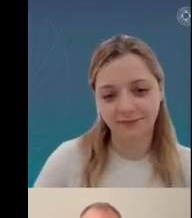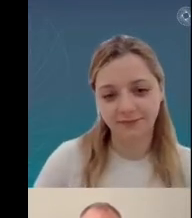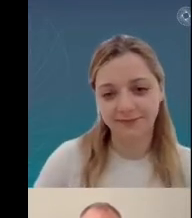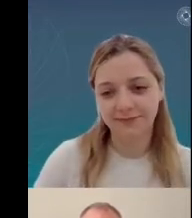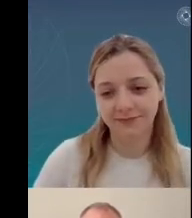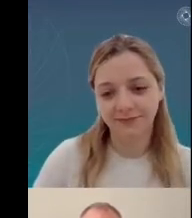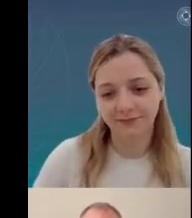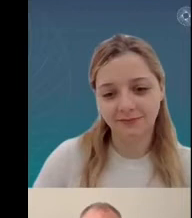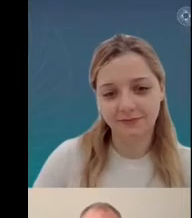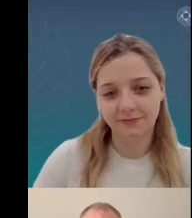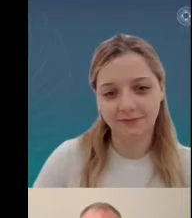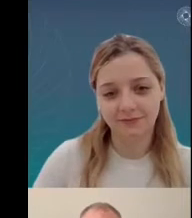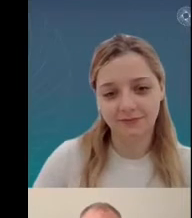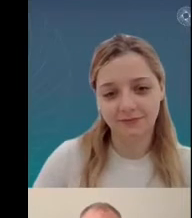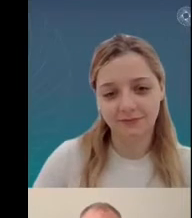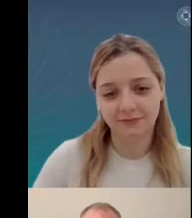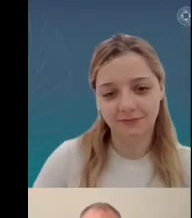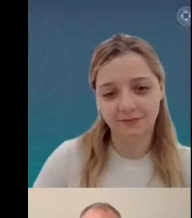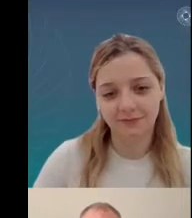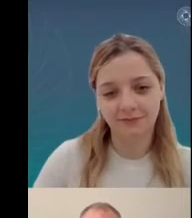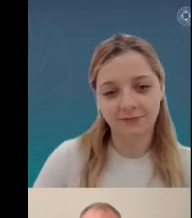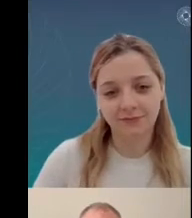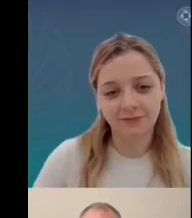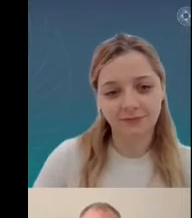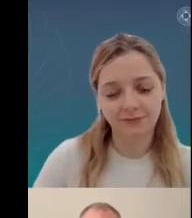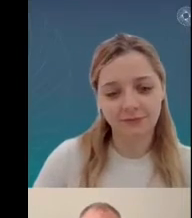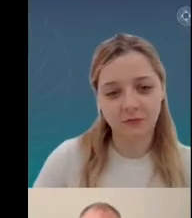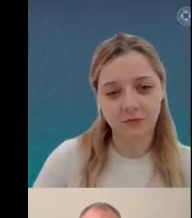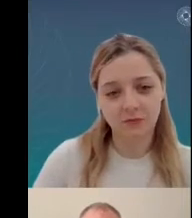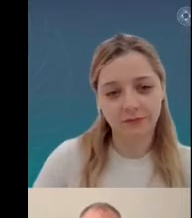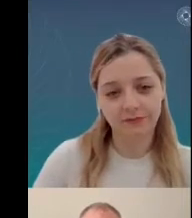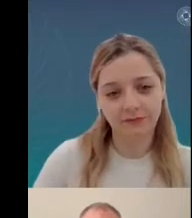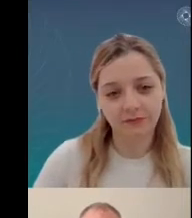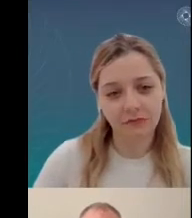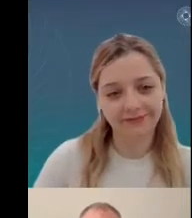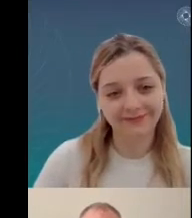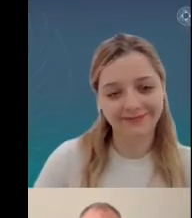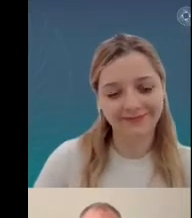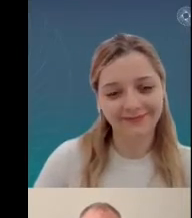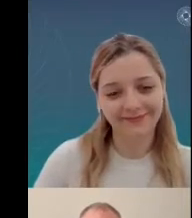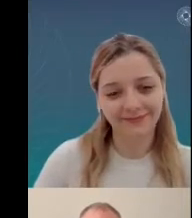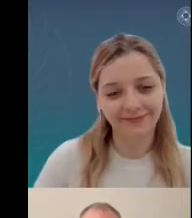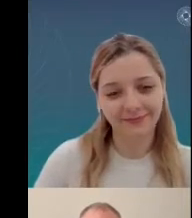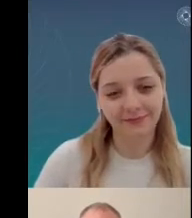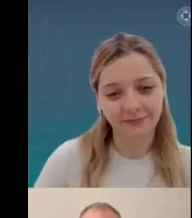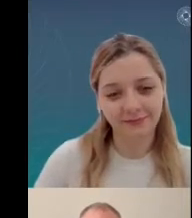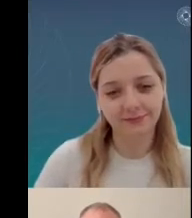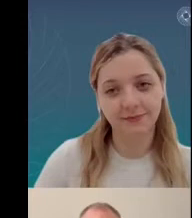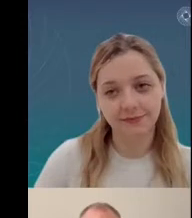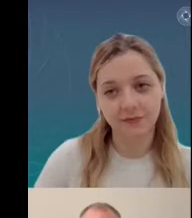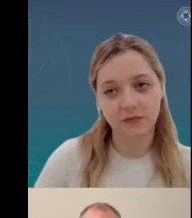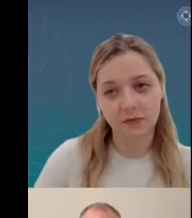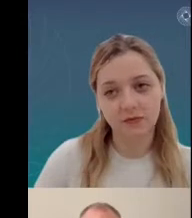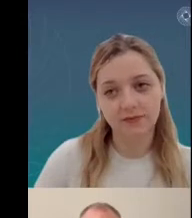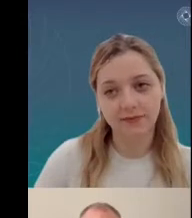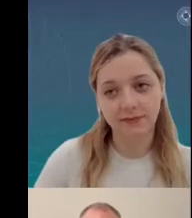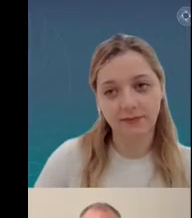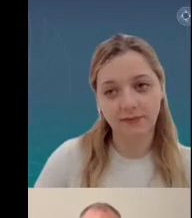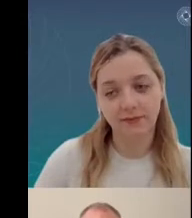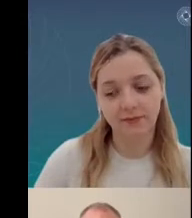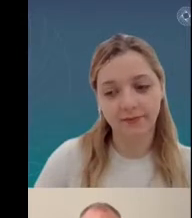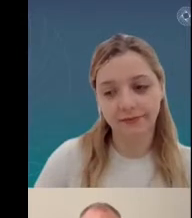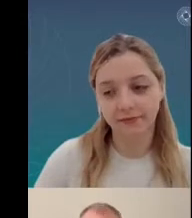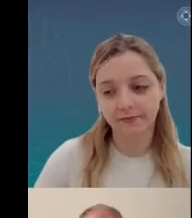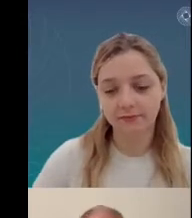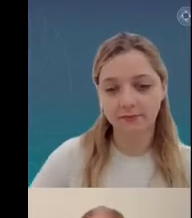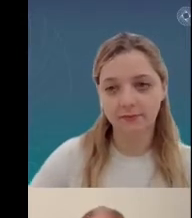QQI well on the launch of their statement of strategy today. They really are a critical and valued partner of Solus, and I think if you look at some of